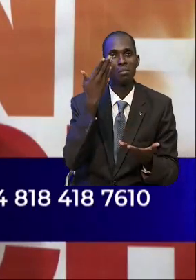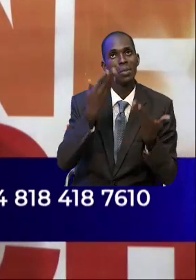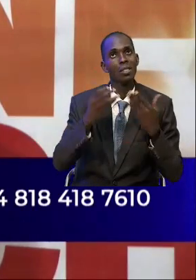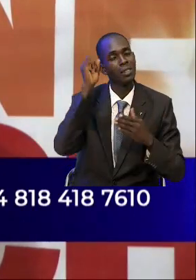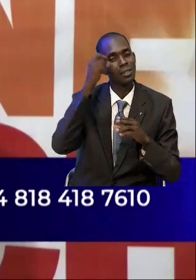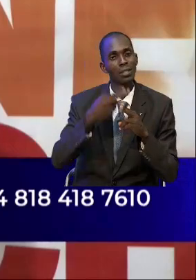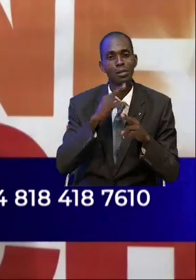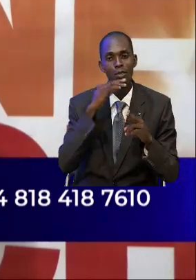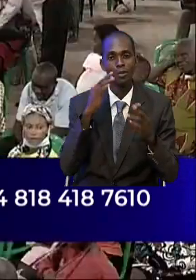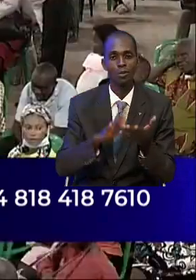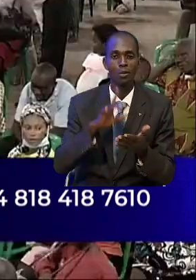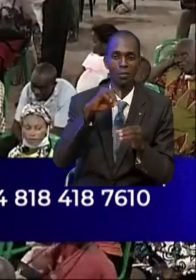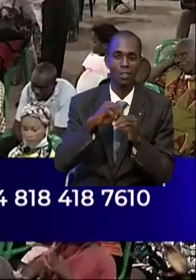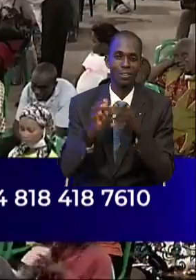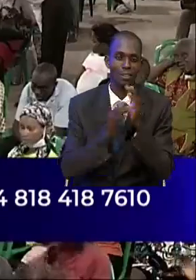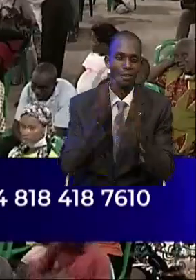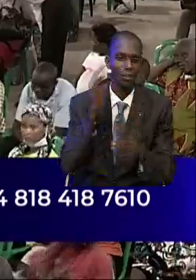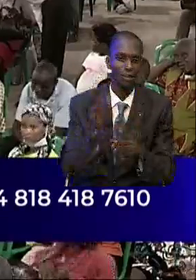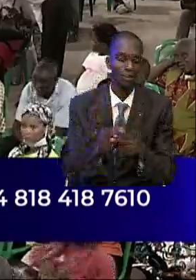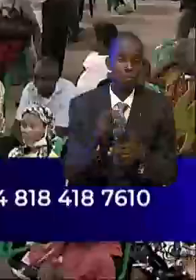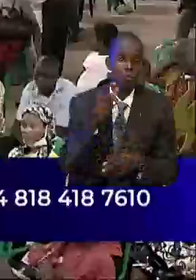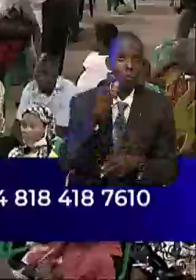exalted in Jesus' name.